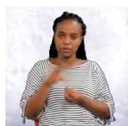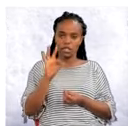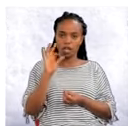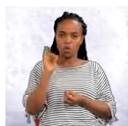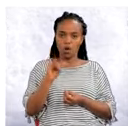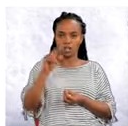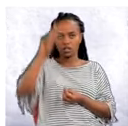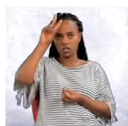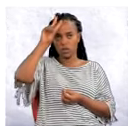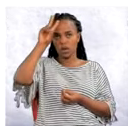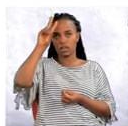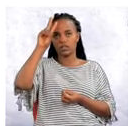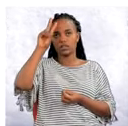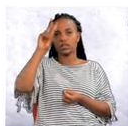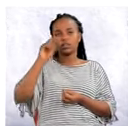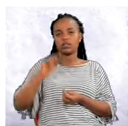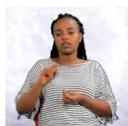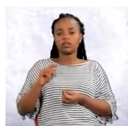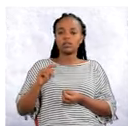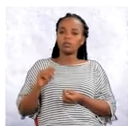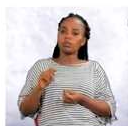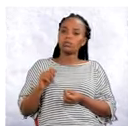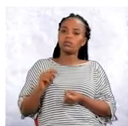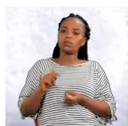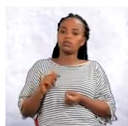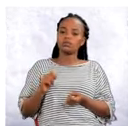plus 9y squared